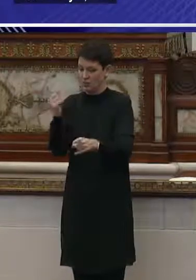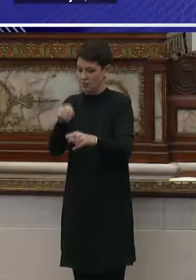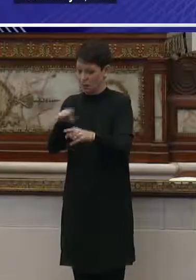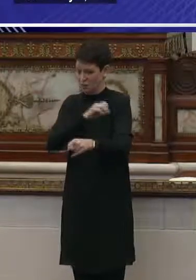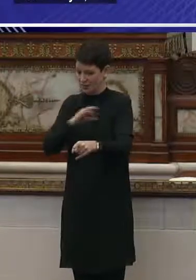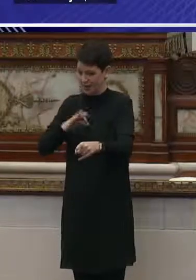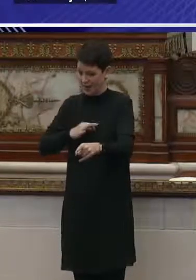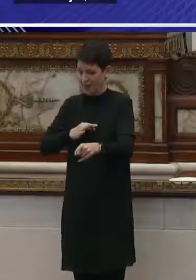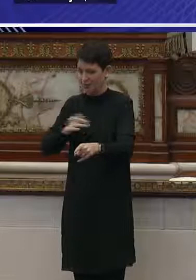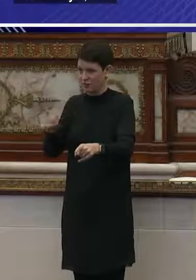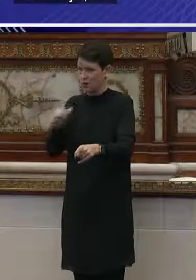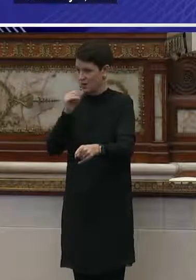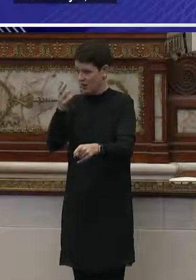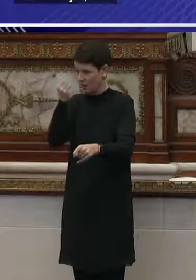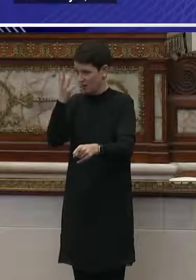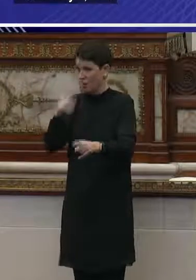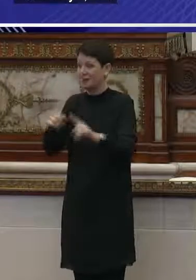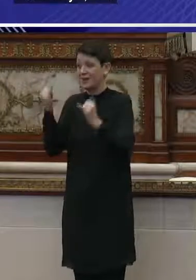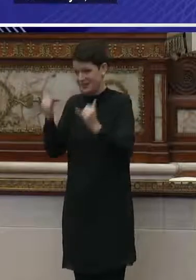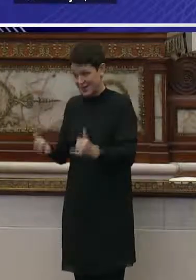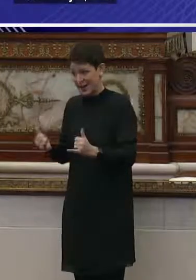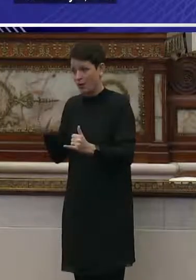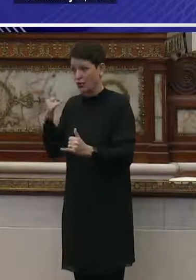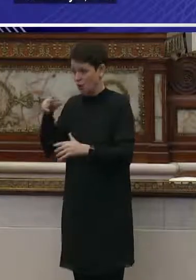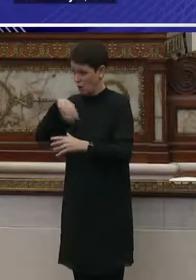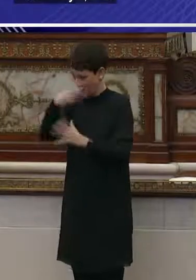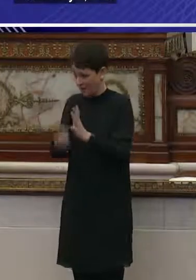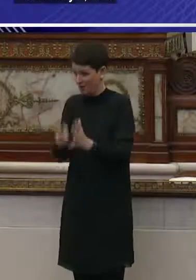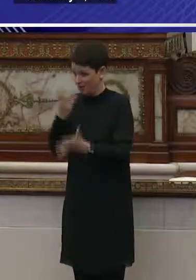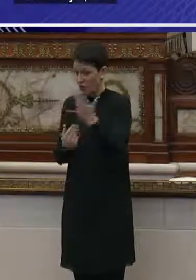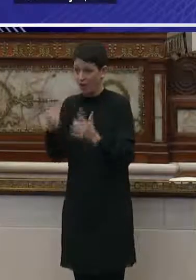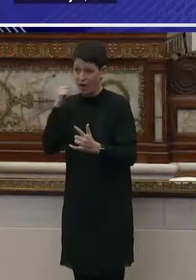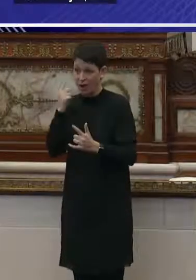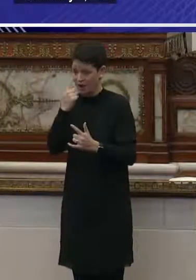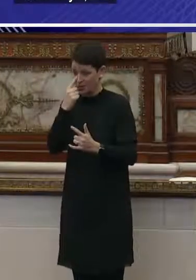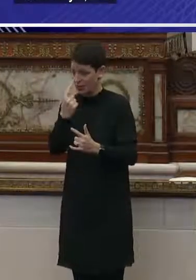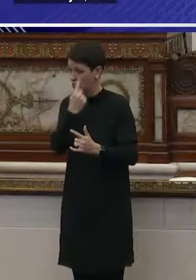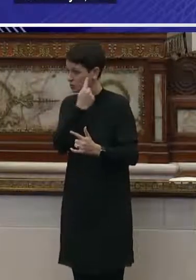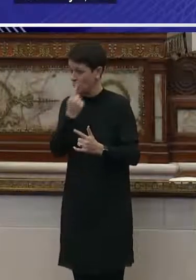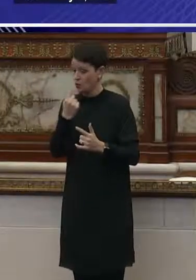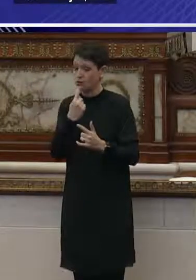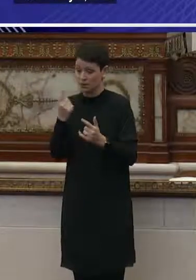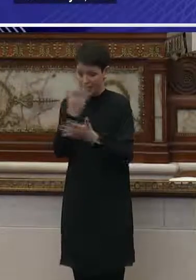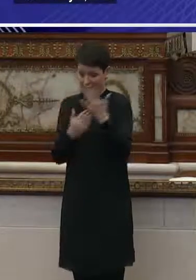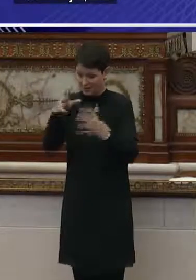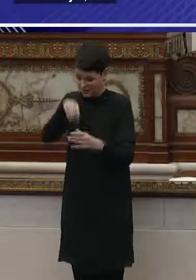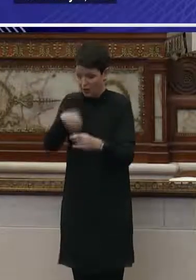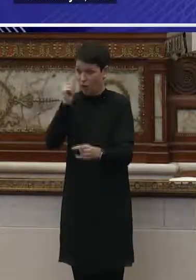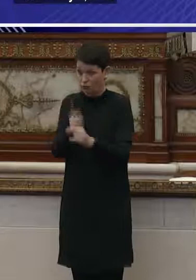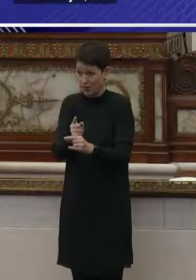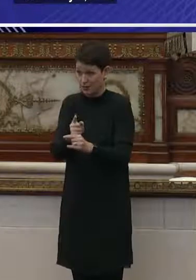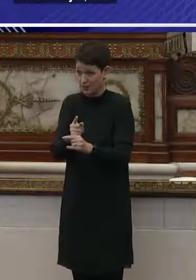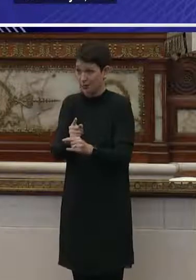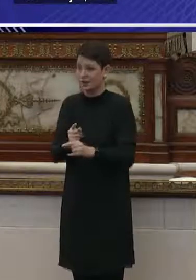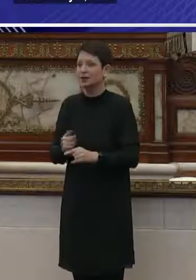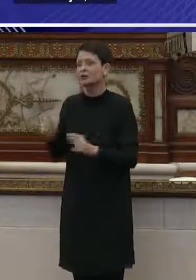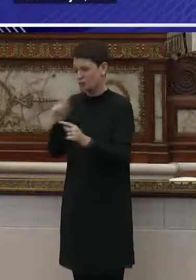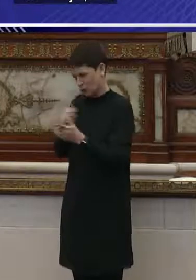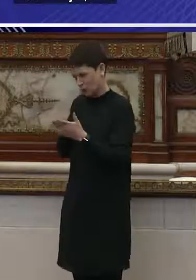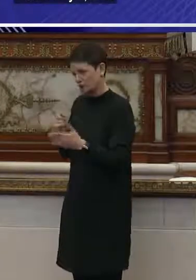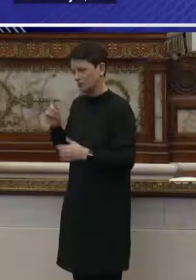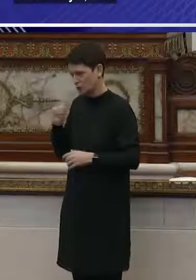didn't have much information. I'm assuming now you have your hands and eyes, ears, and everything else all over the distribution of the vaccination now. That is